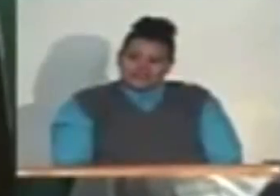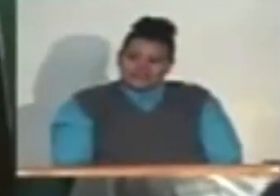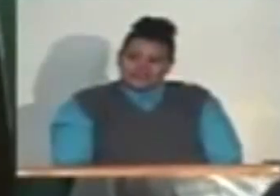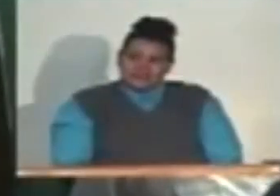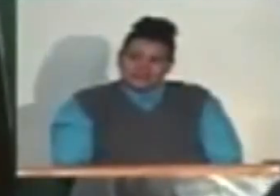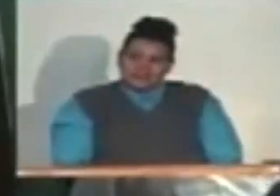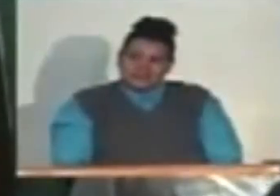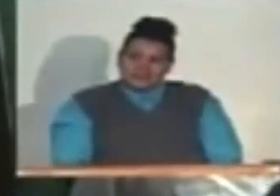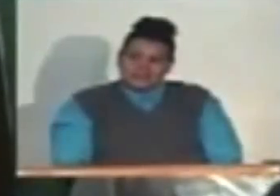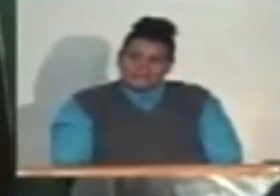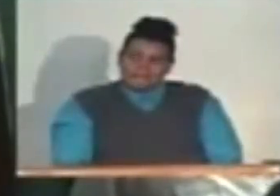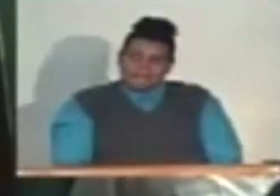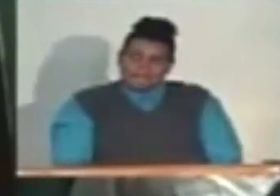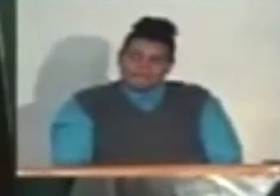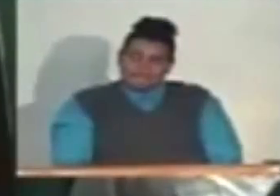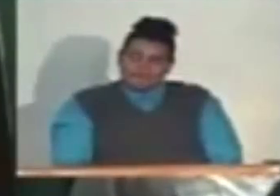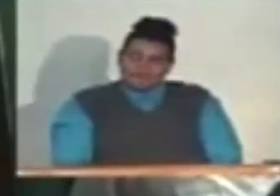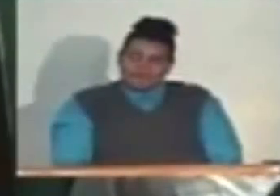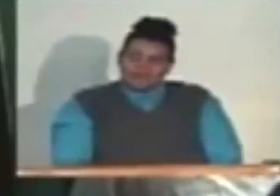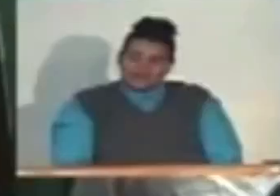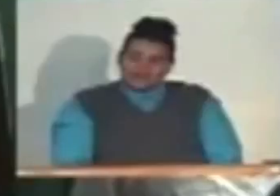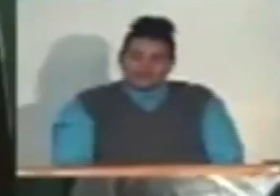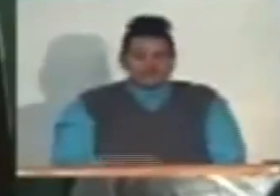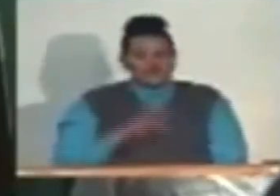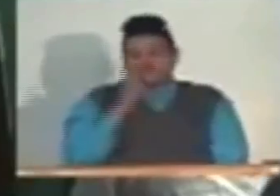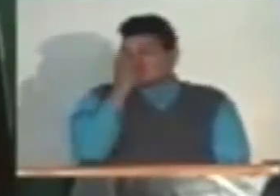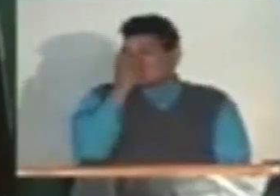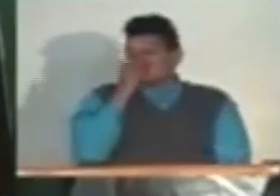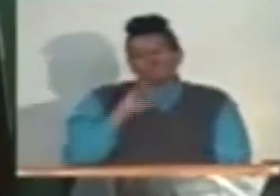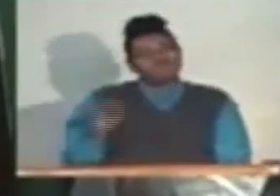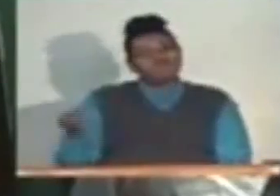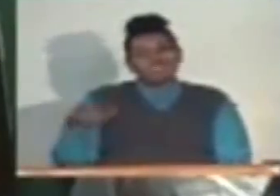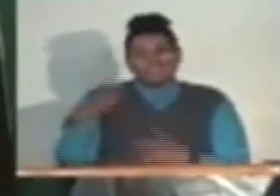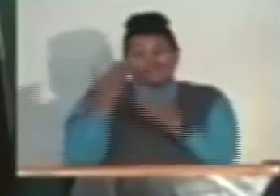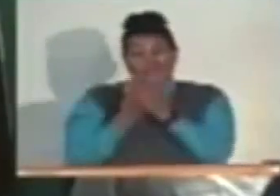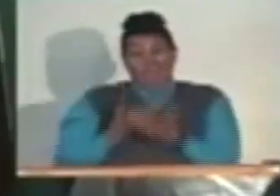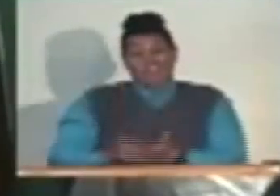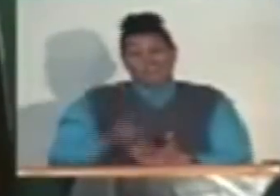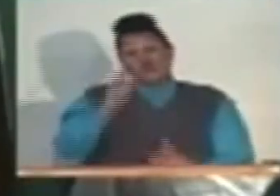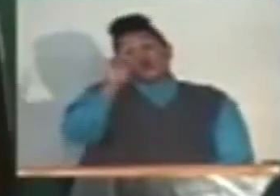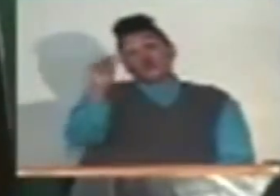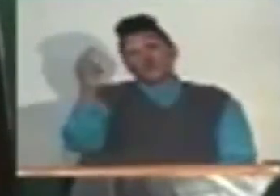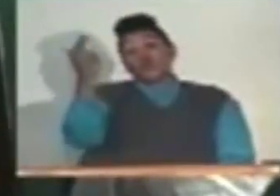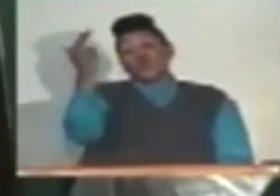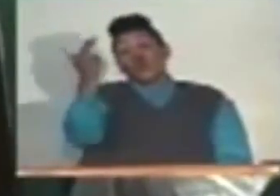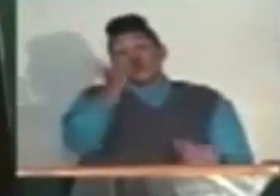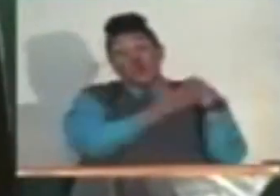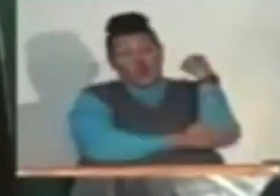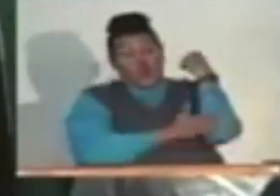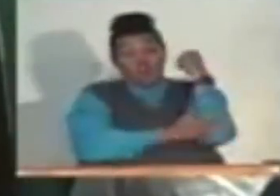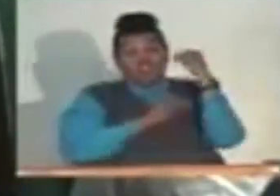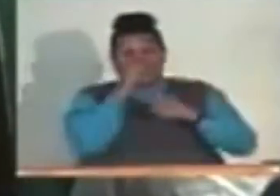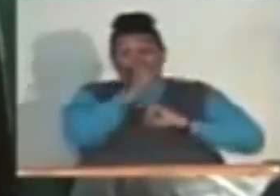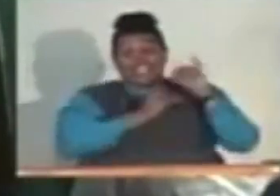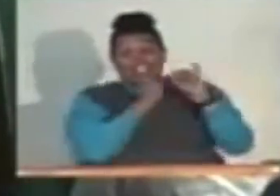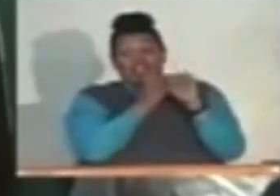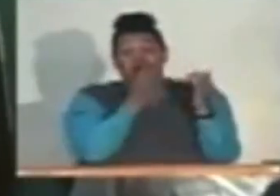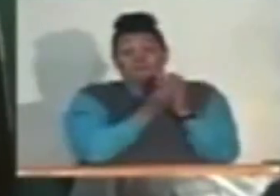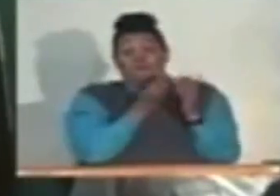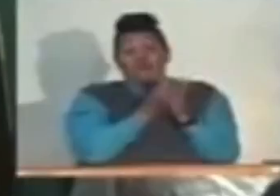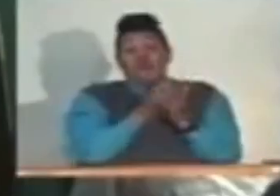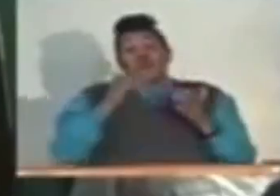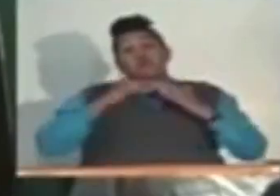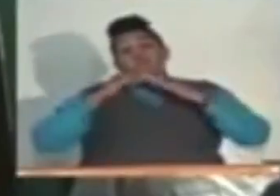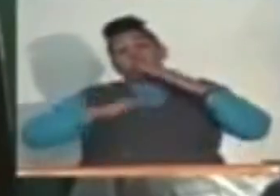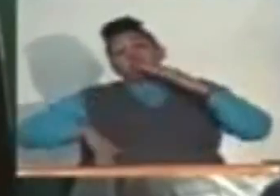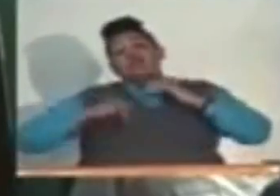there is no doubt about these facts, that by 2013 the country's international reserves had